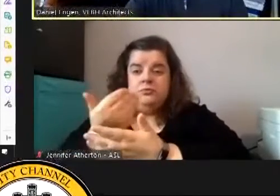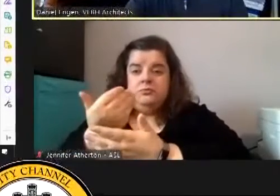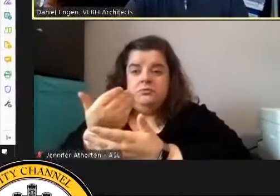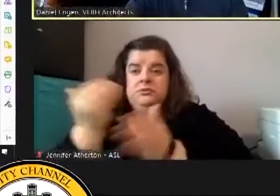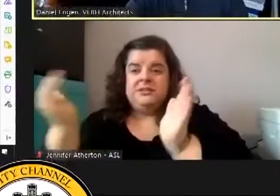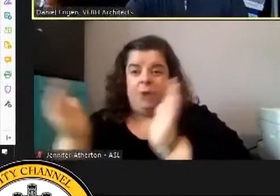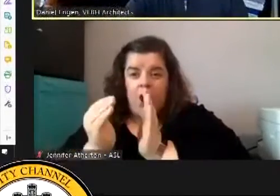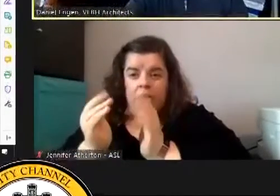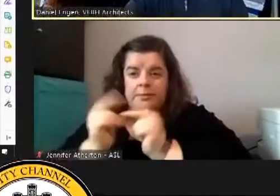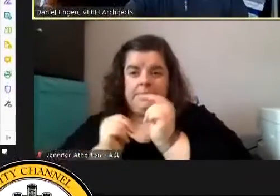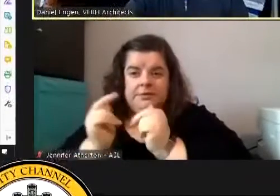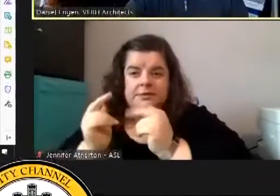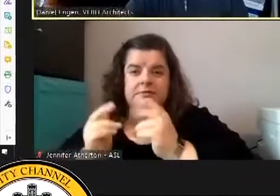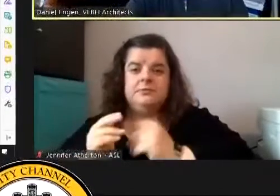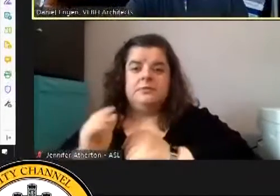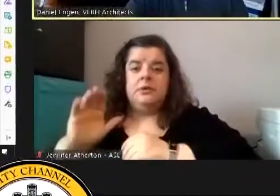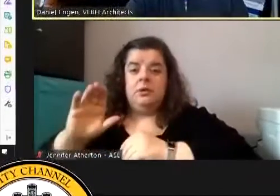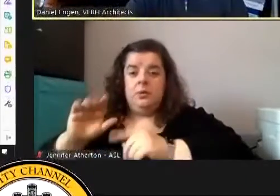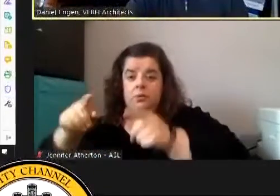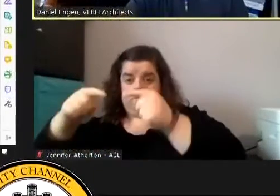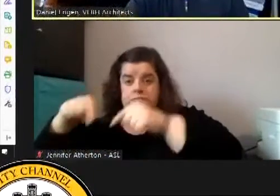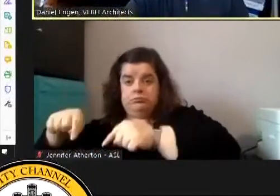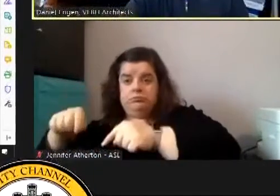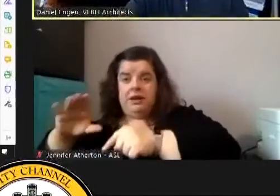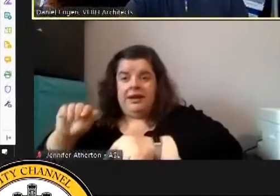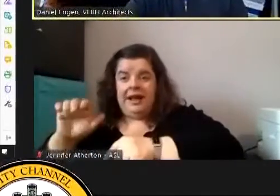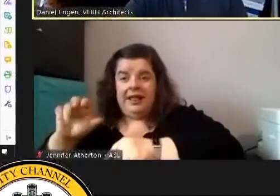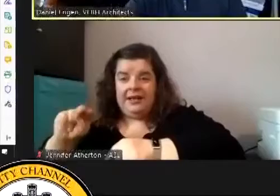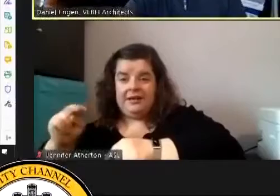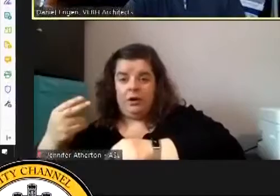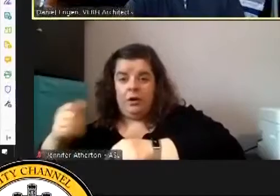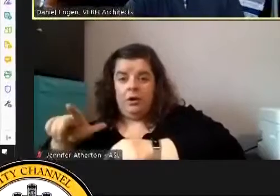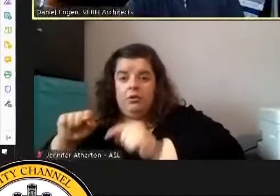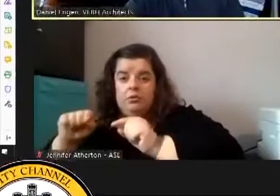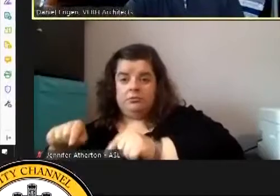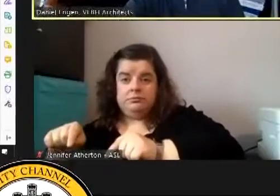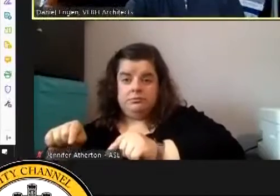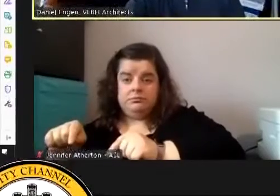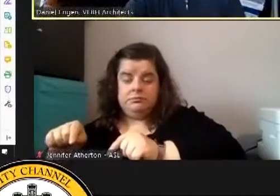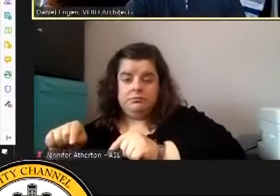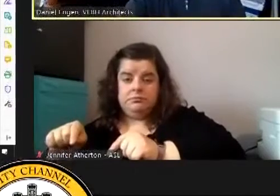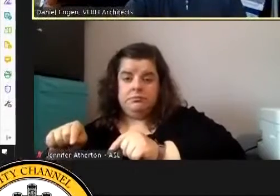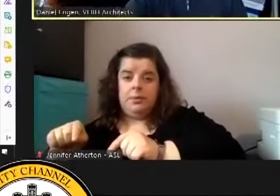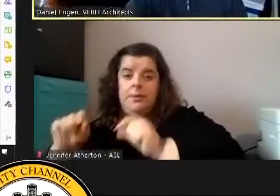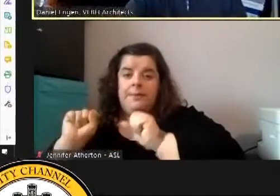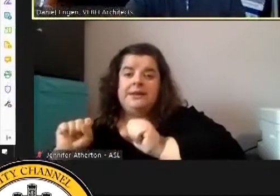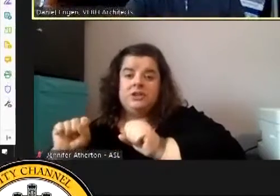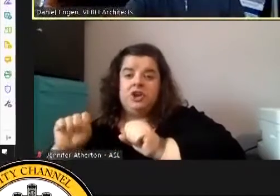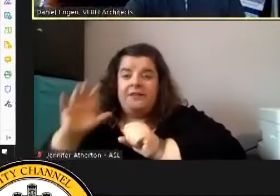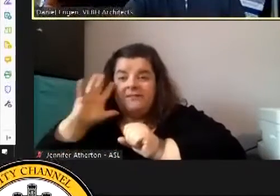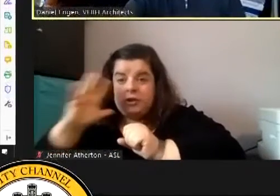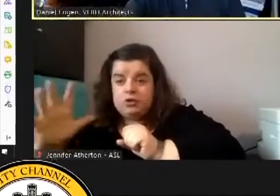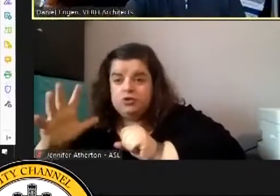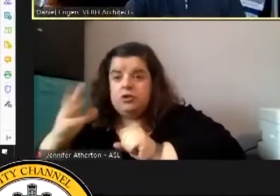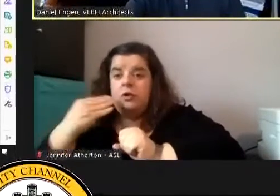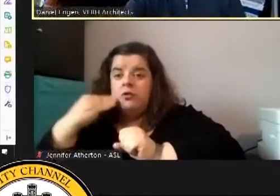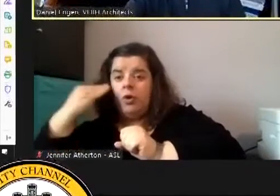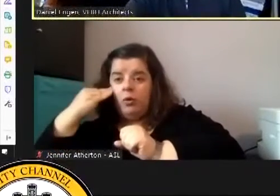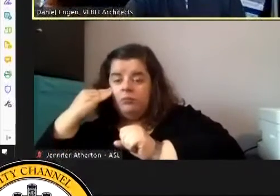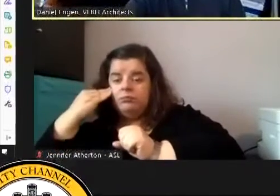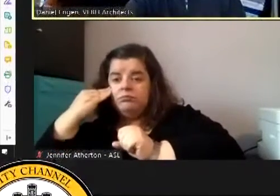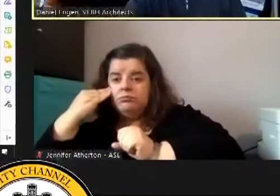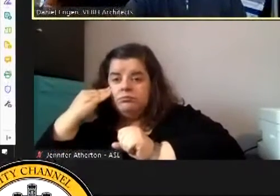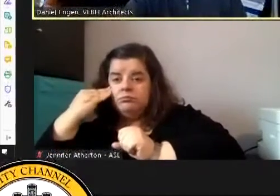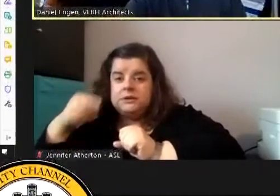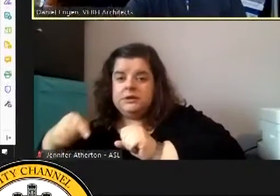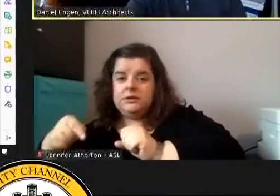Where Callion Hall is, there is the potential of a future residence hall, almost like a mirror image